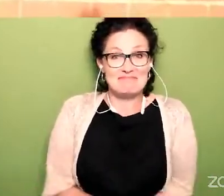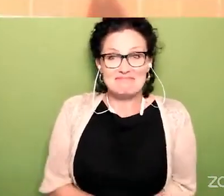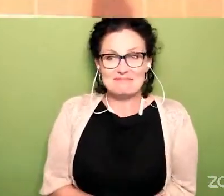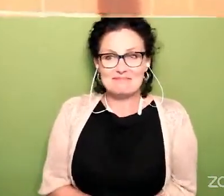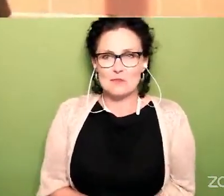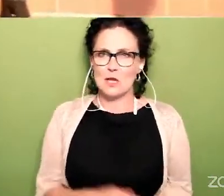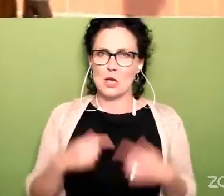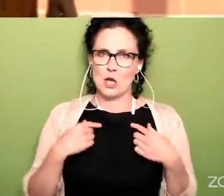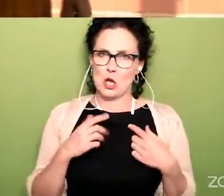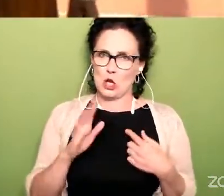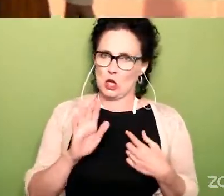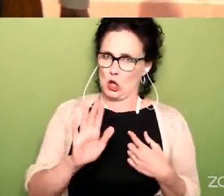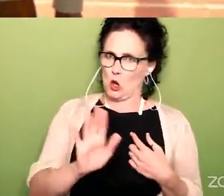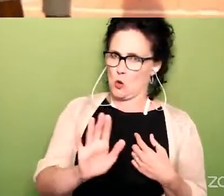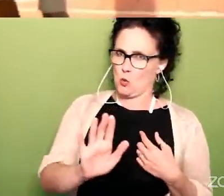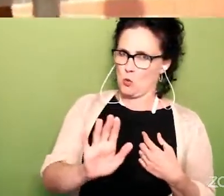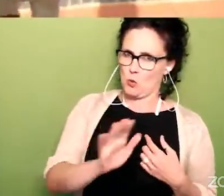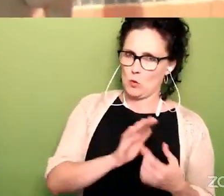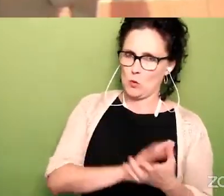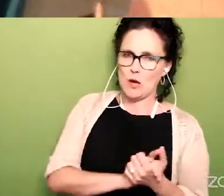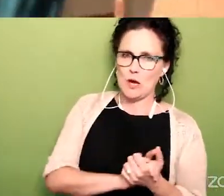help. Oh, that's a pretty scum.